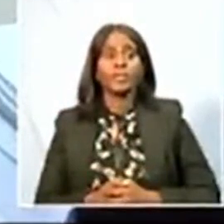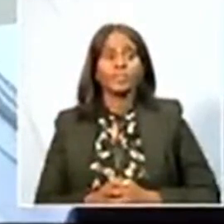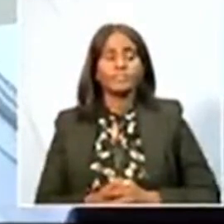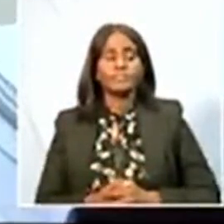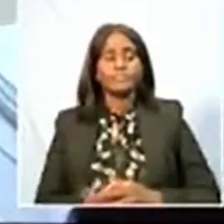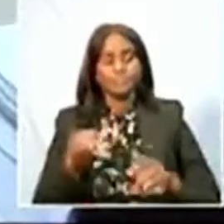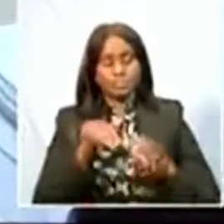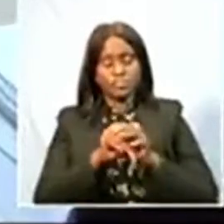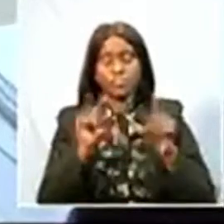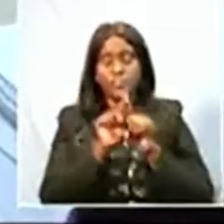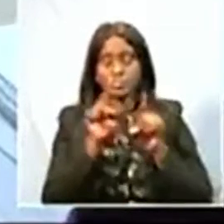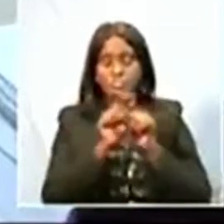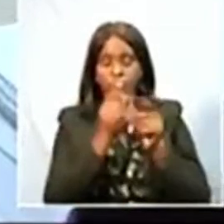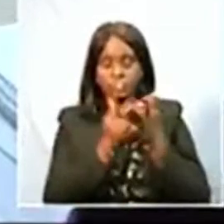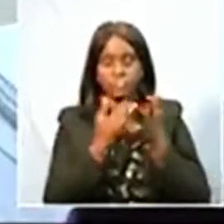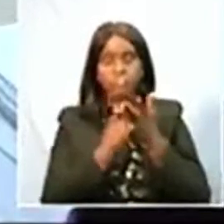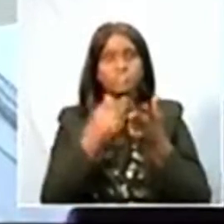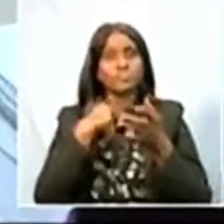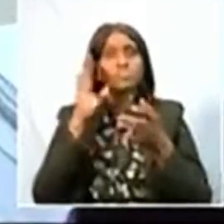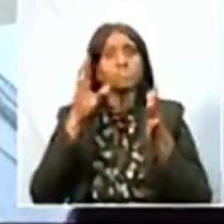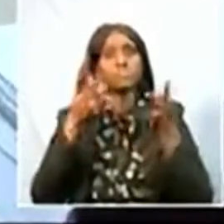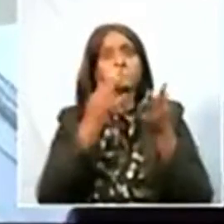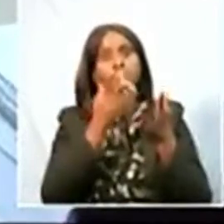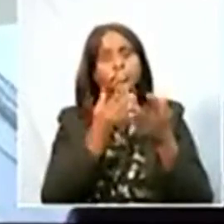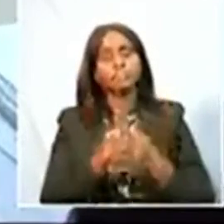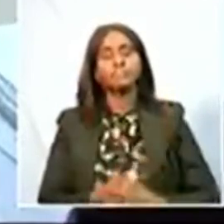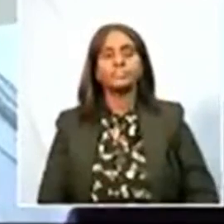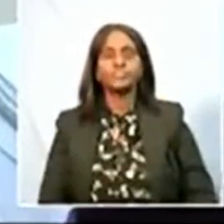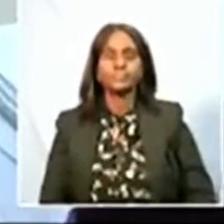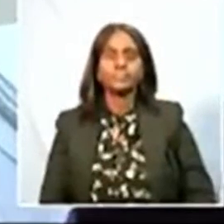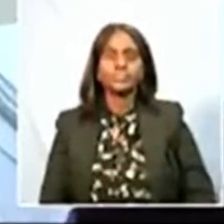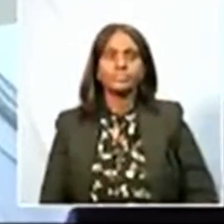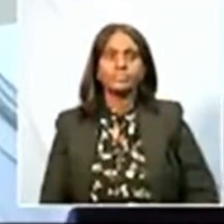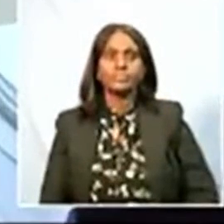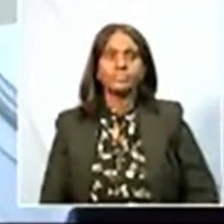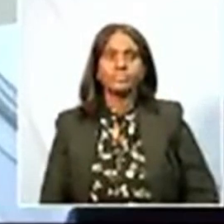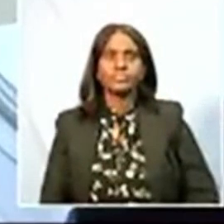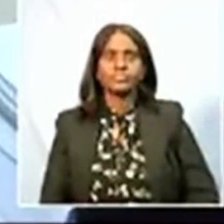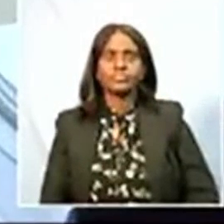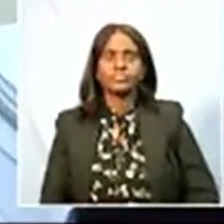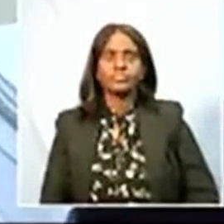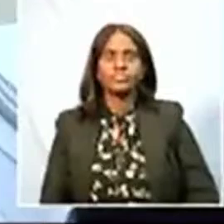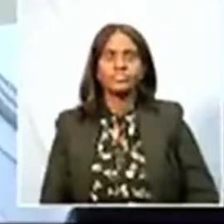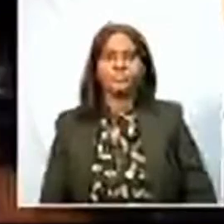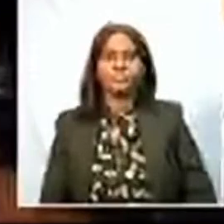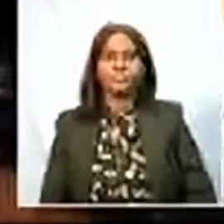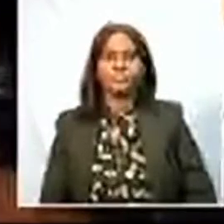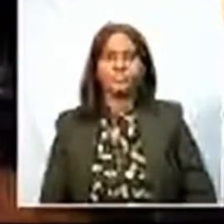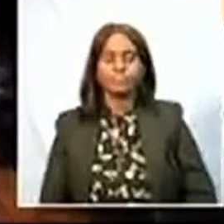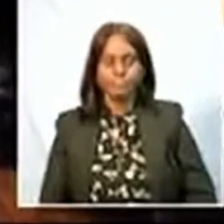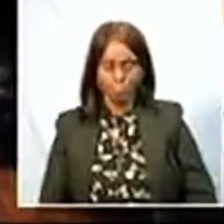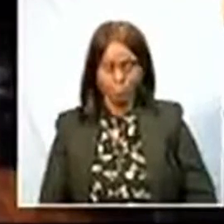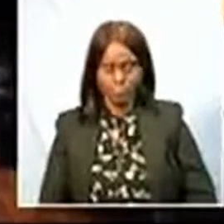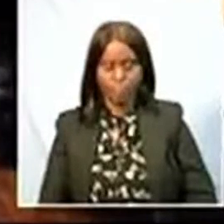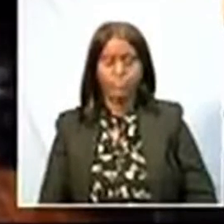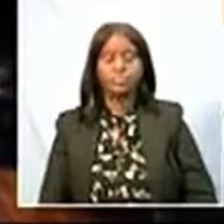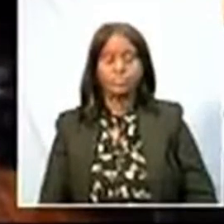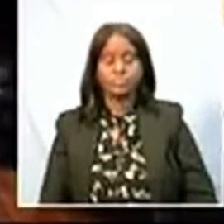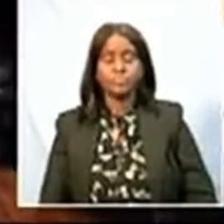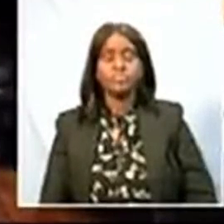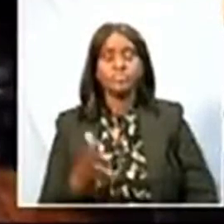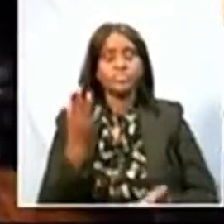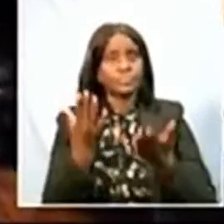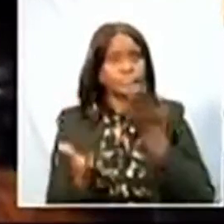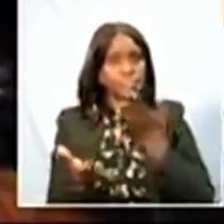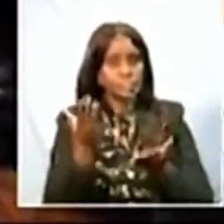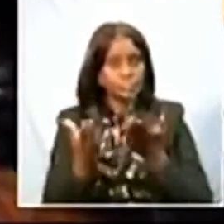Just on this one, I will allow you to. Yeah. I want you to marry it as you continue. Yes, my chair. As you continue, sir.